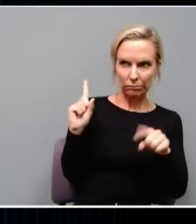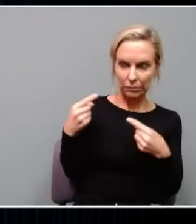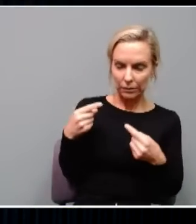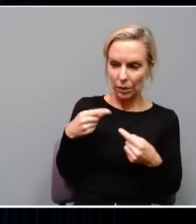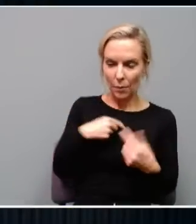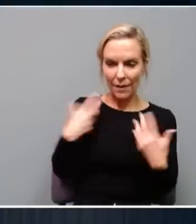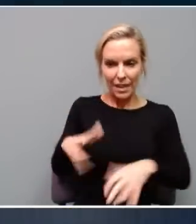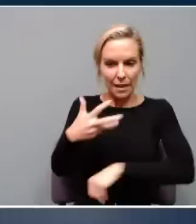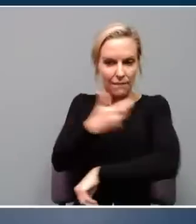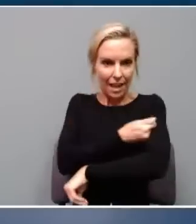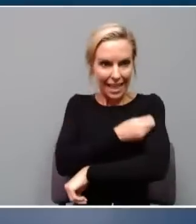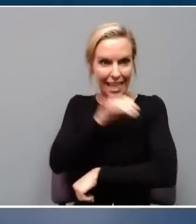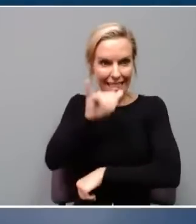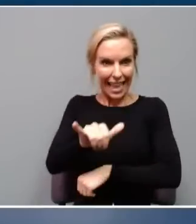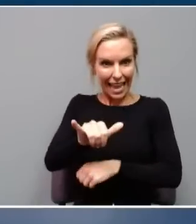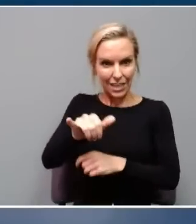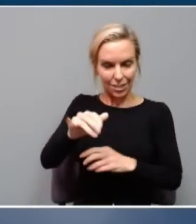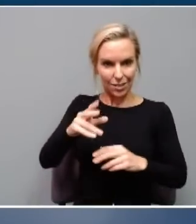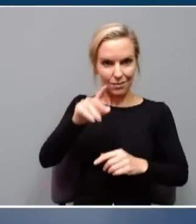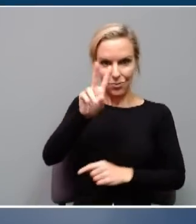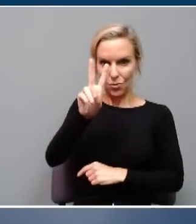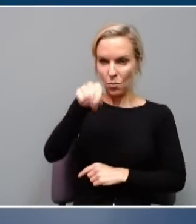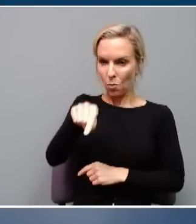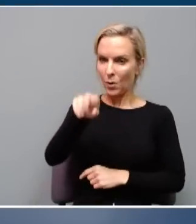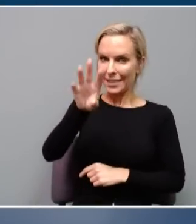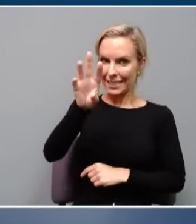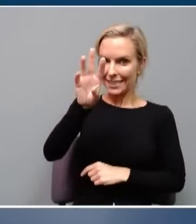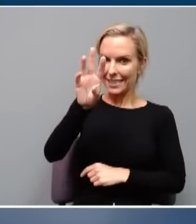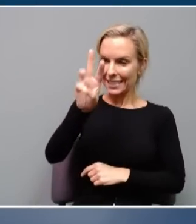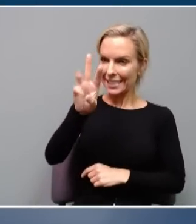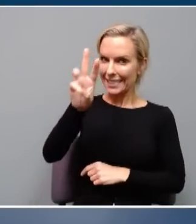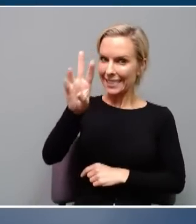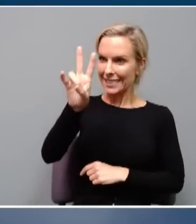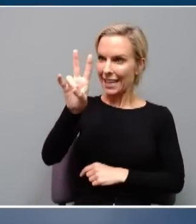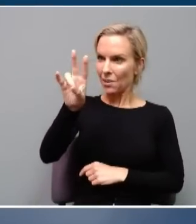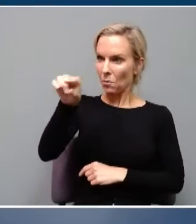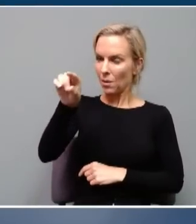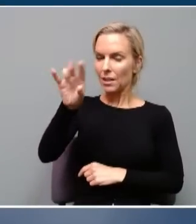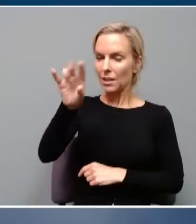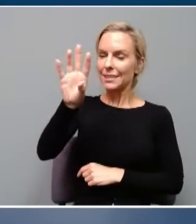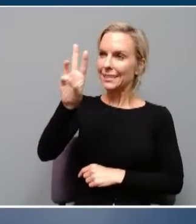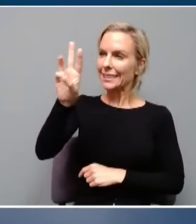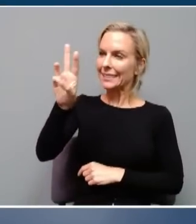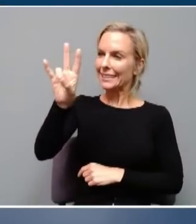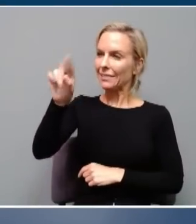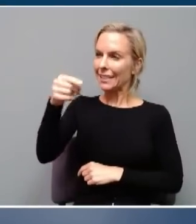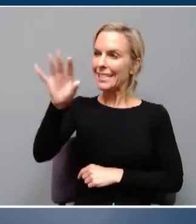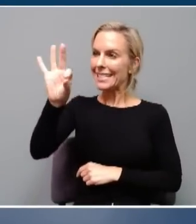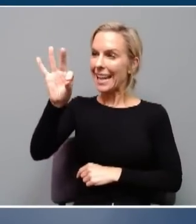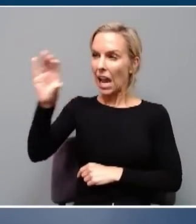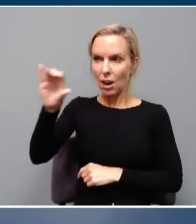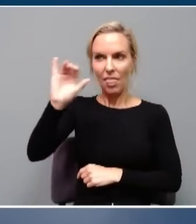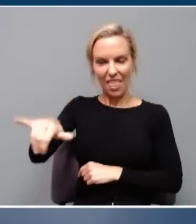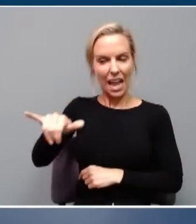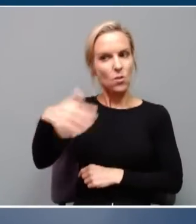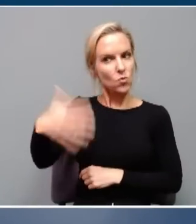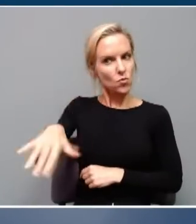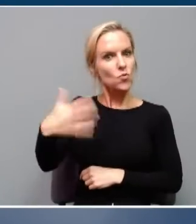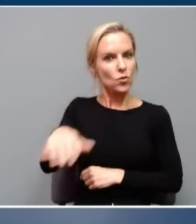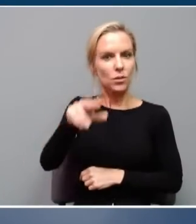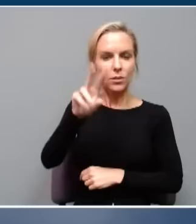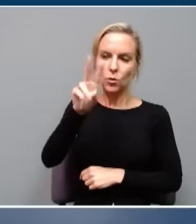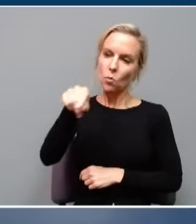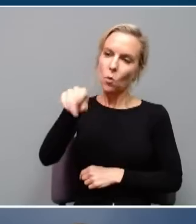in human history when we look at what's been done here and across the country. We are now up